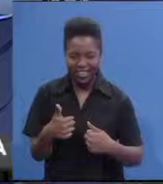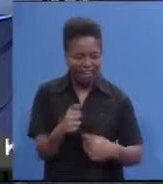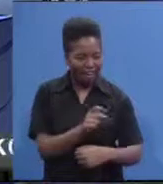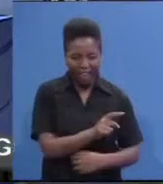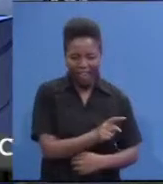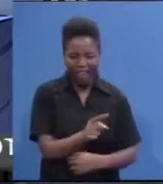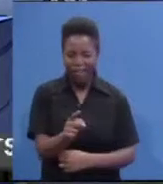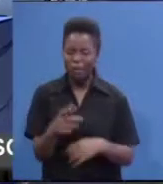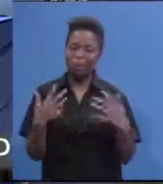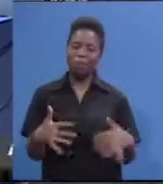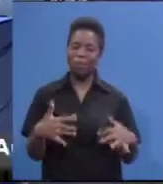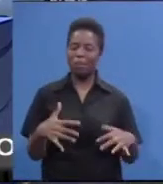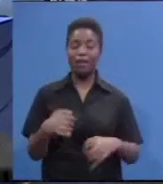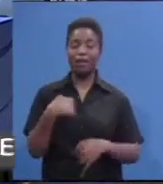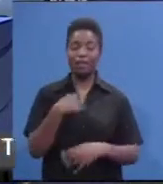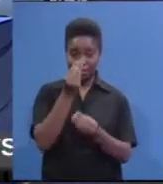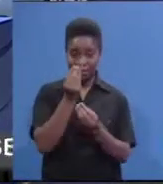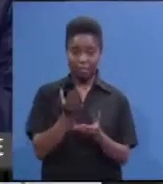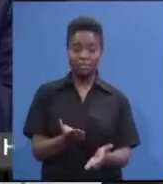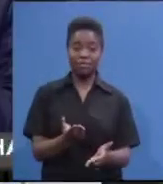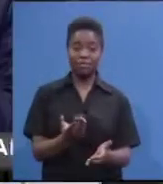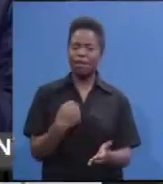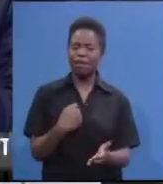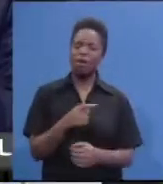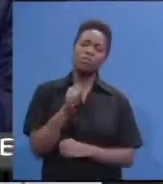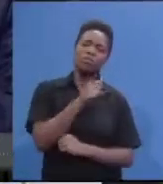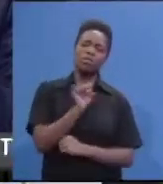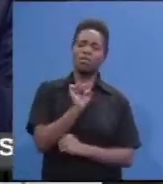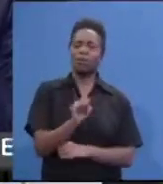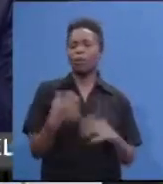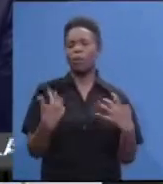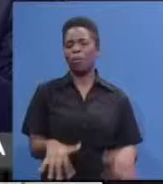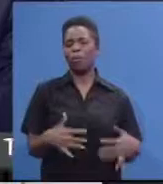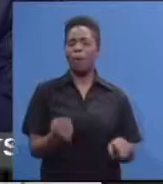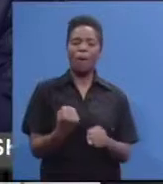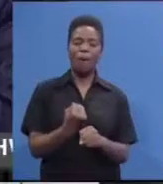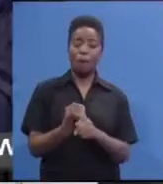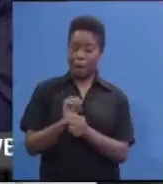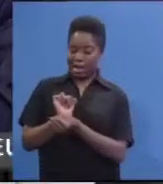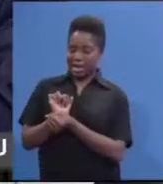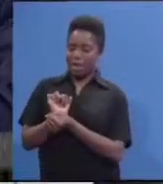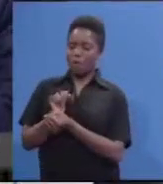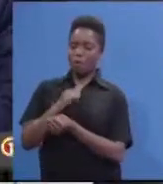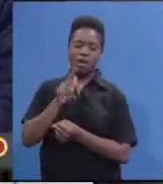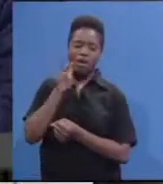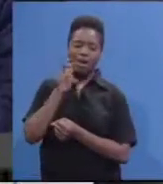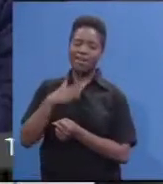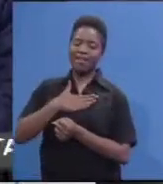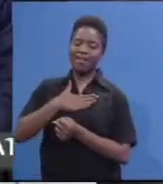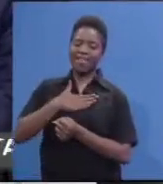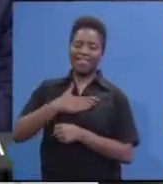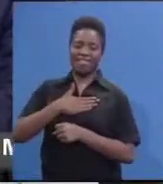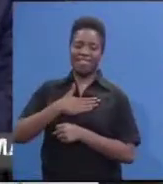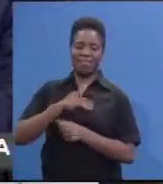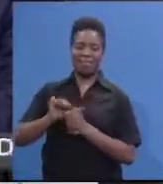you, I want to tell you that what you've been doing, your music has always kept us alive in prison. Mm. And you must